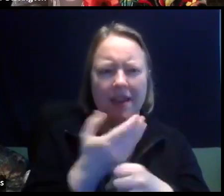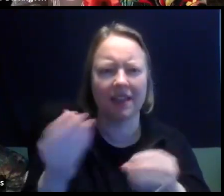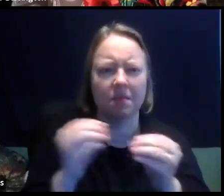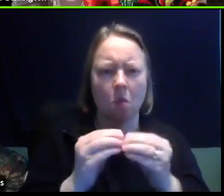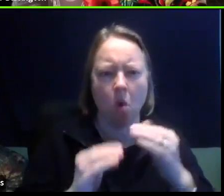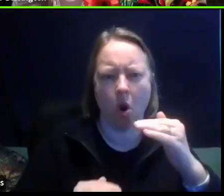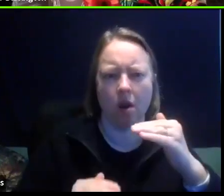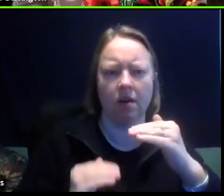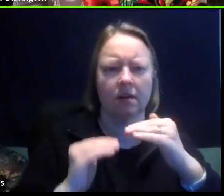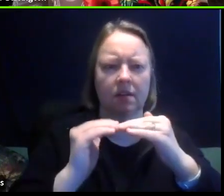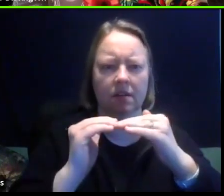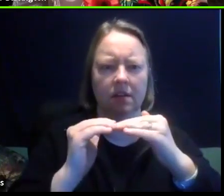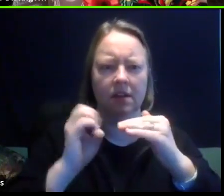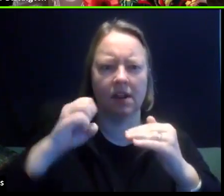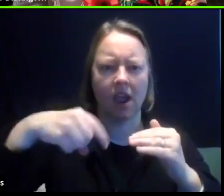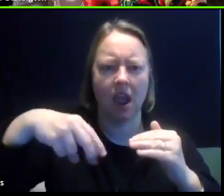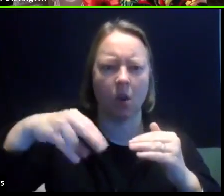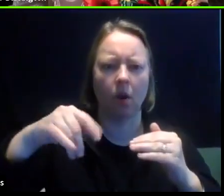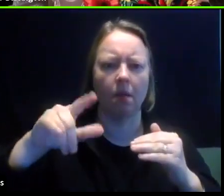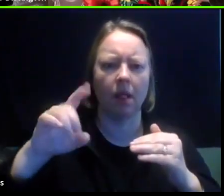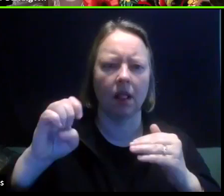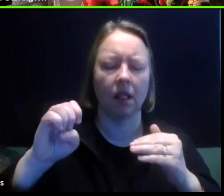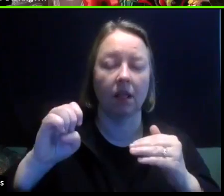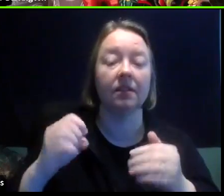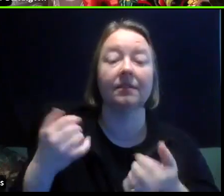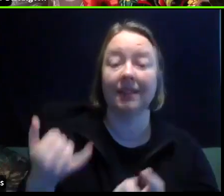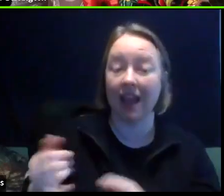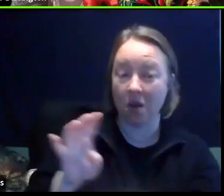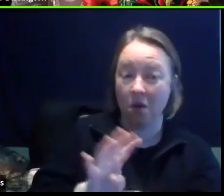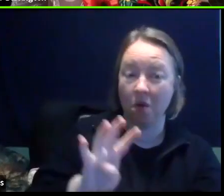Yeah. We are now at the 4:18 hour.